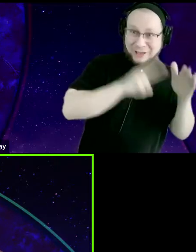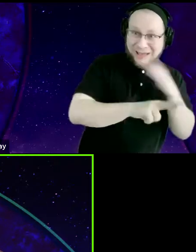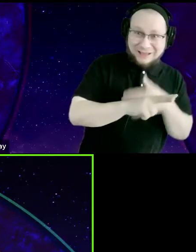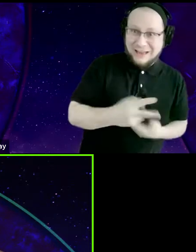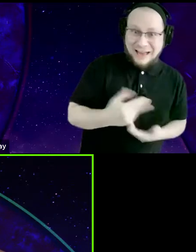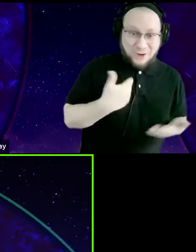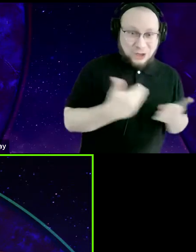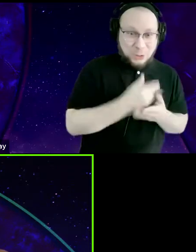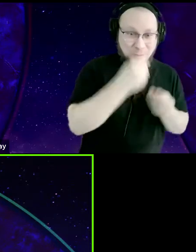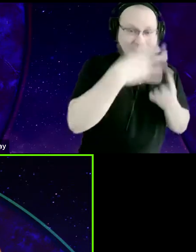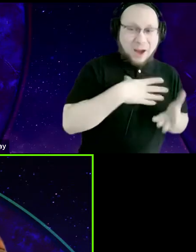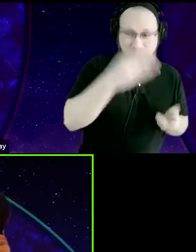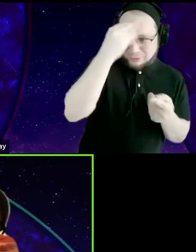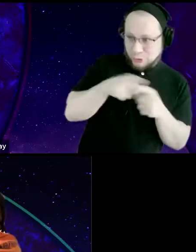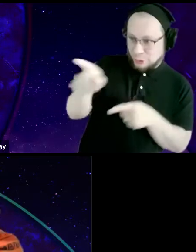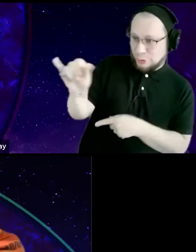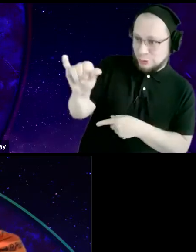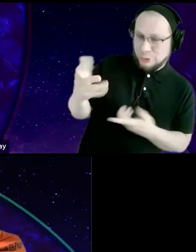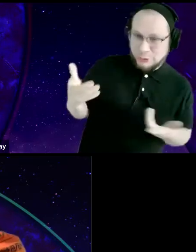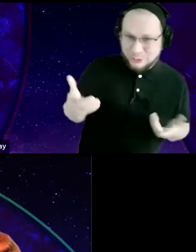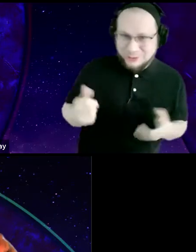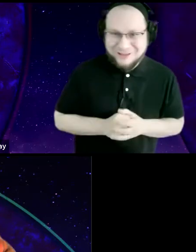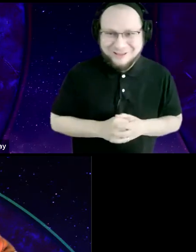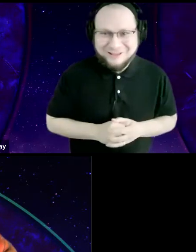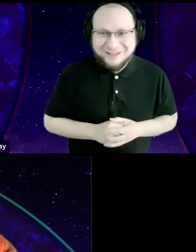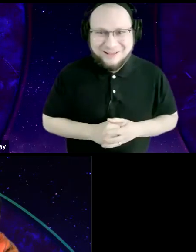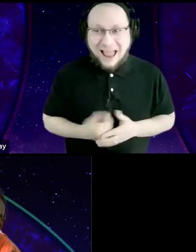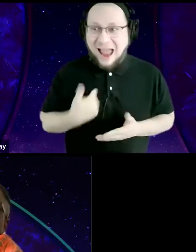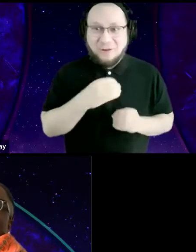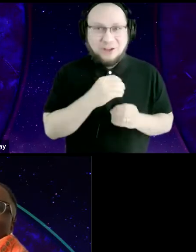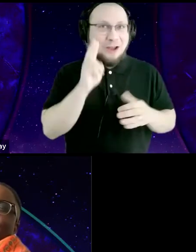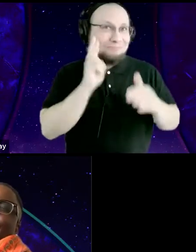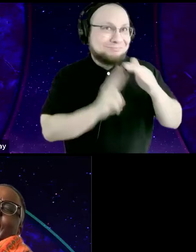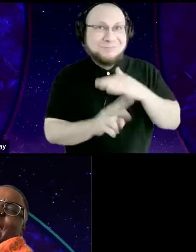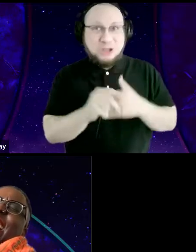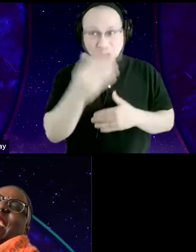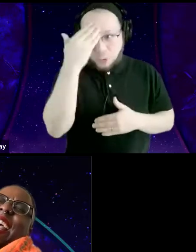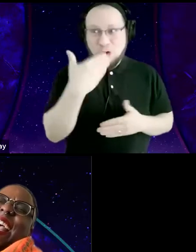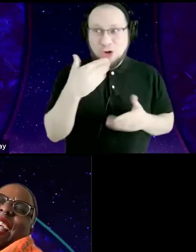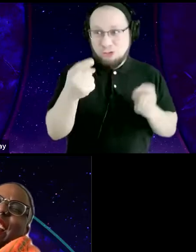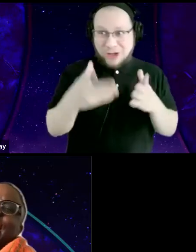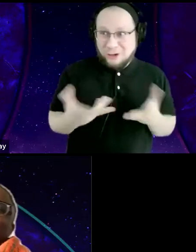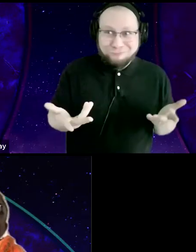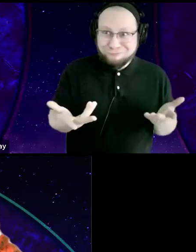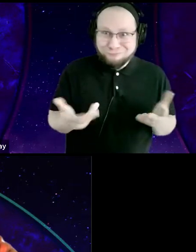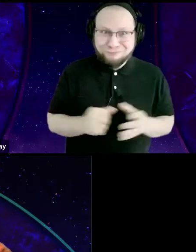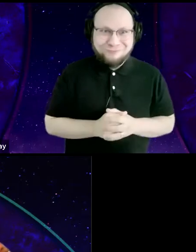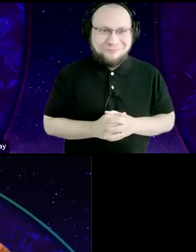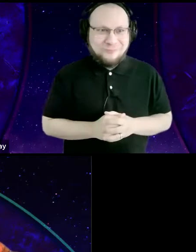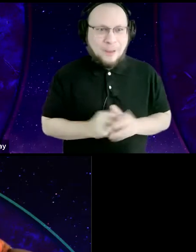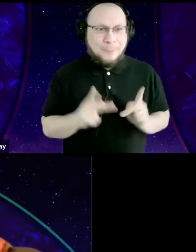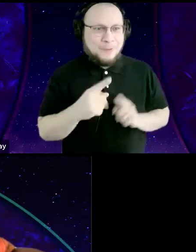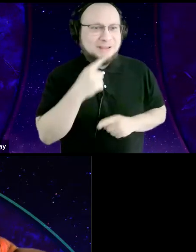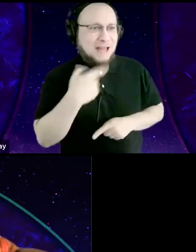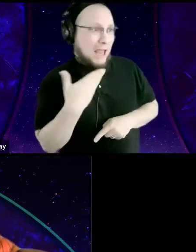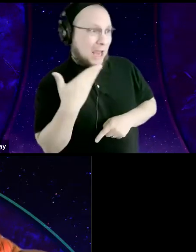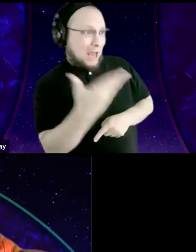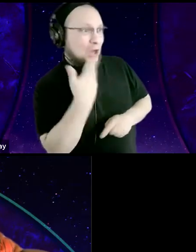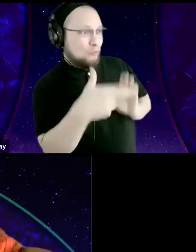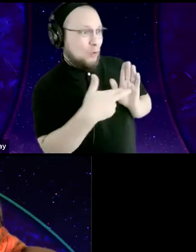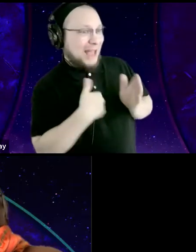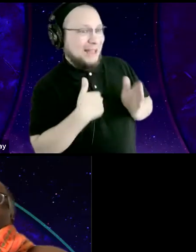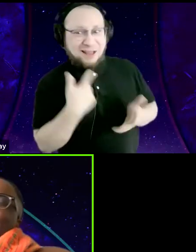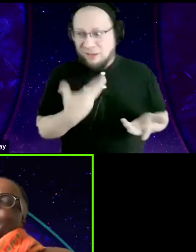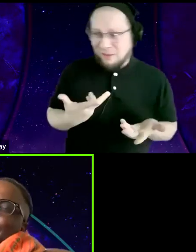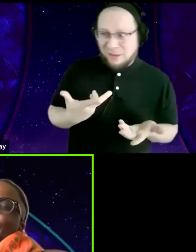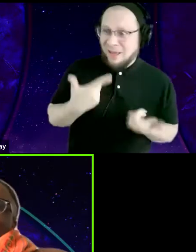Is someone gathered in this audience trying to offer me something right now? Do you know an artistic director? But like, I'd really love to see you play this role. I'm like, who do you know? Send